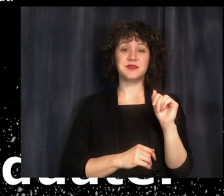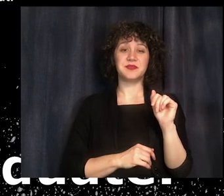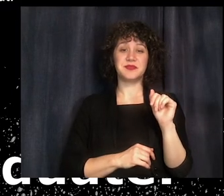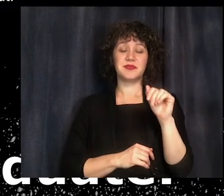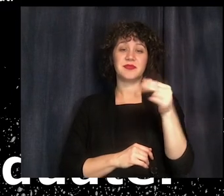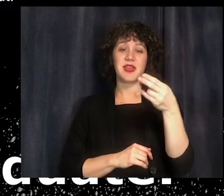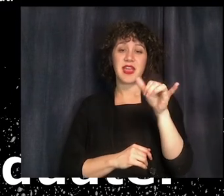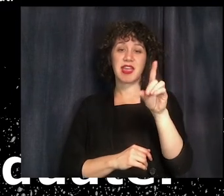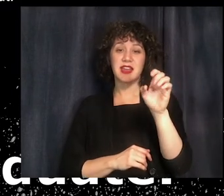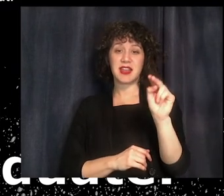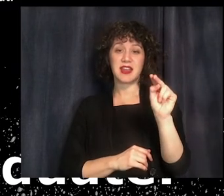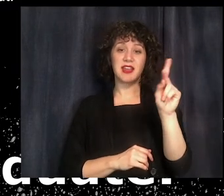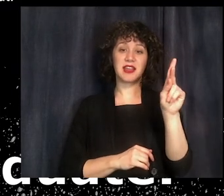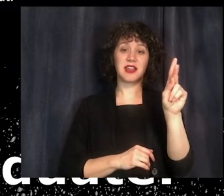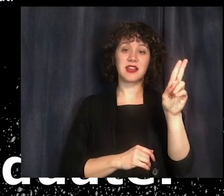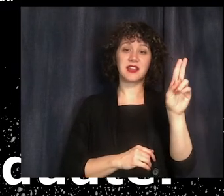Hayden Keen.